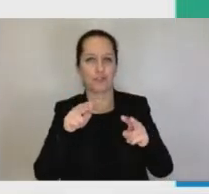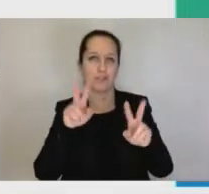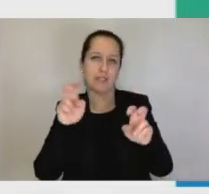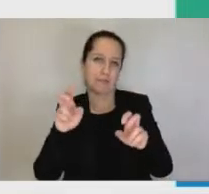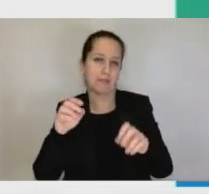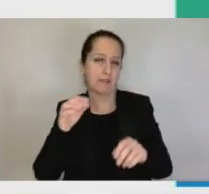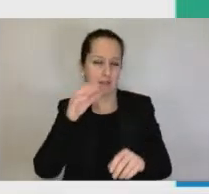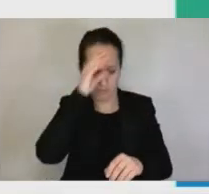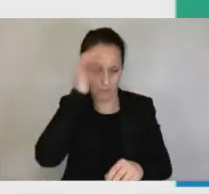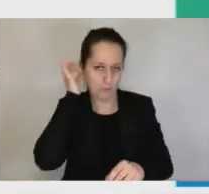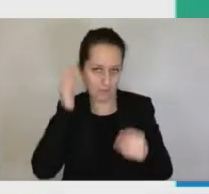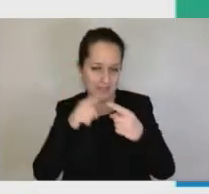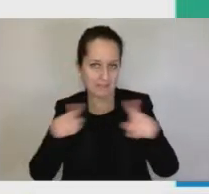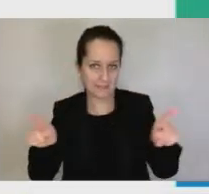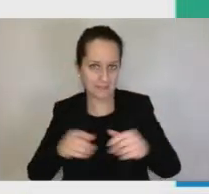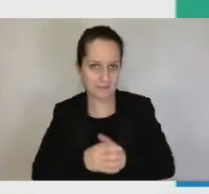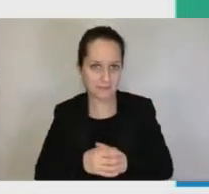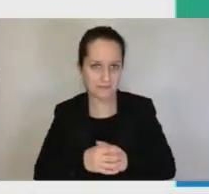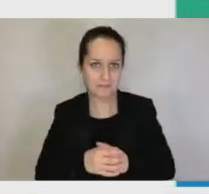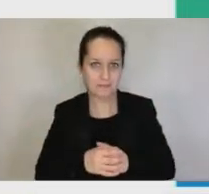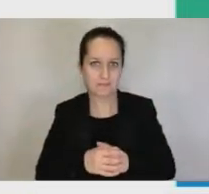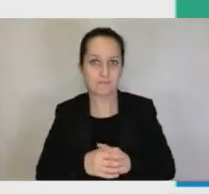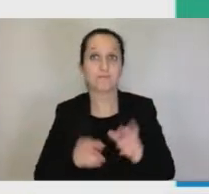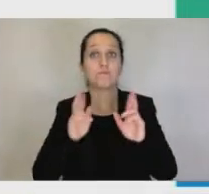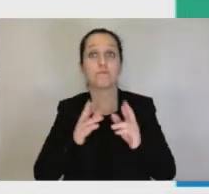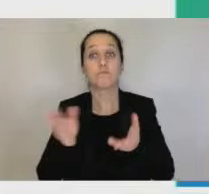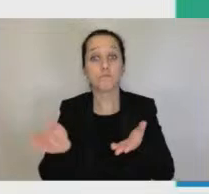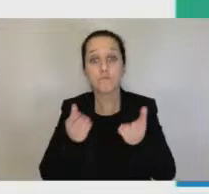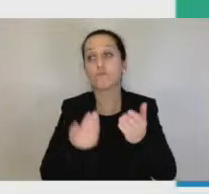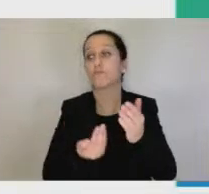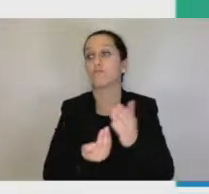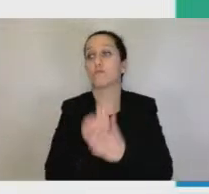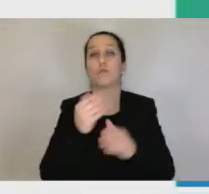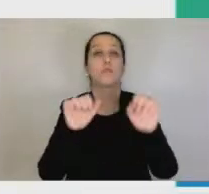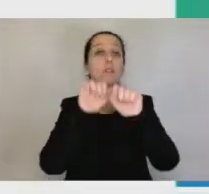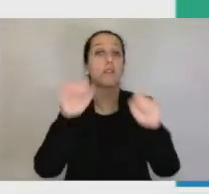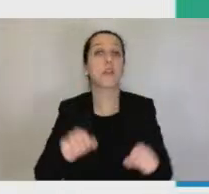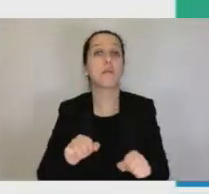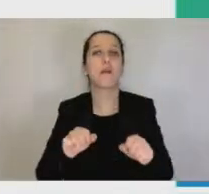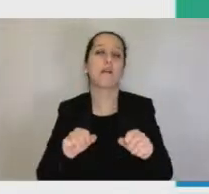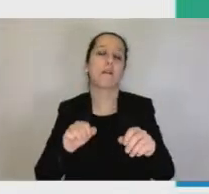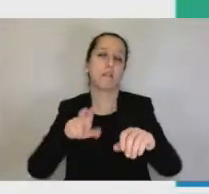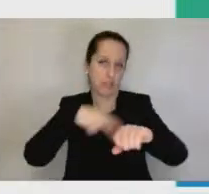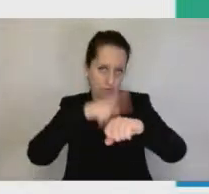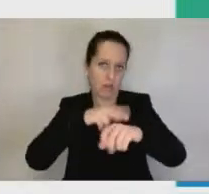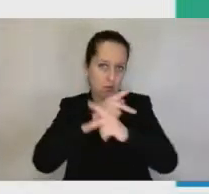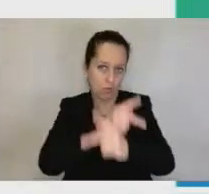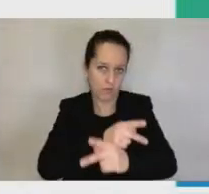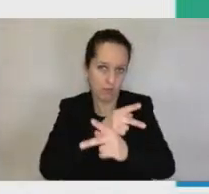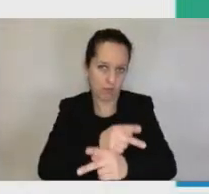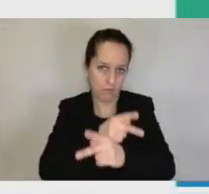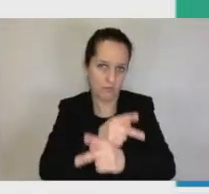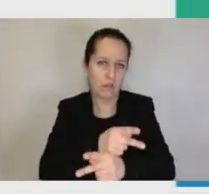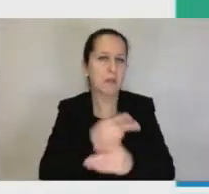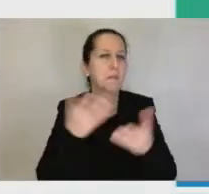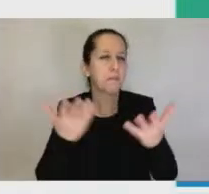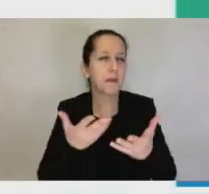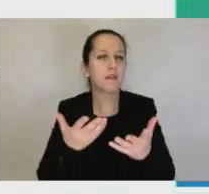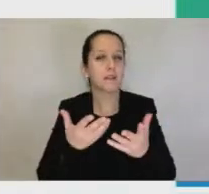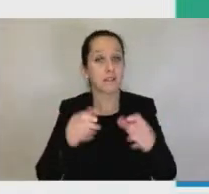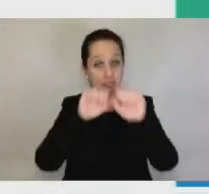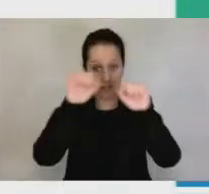order to increase this participation, we recommend that new care systems